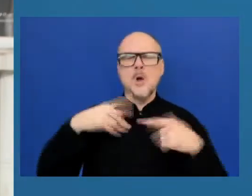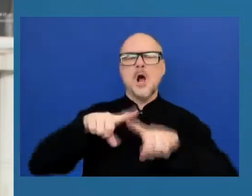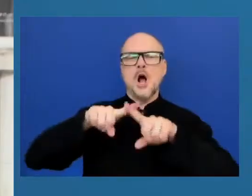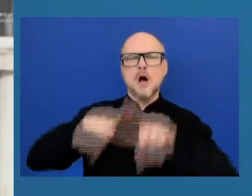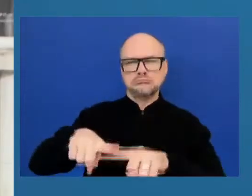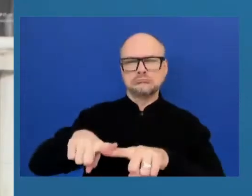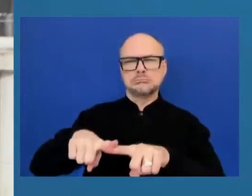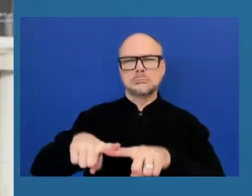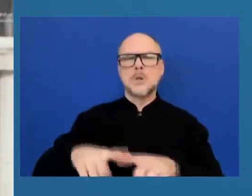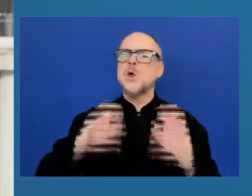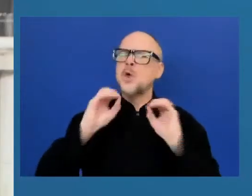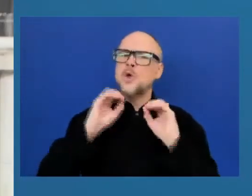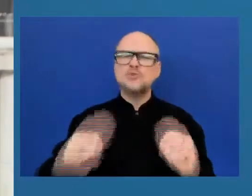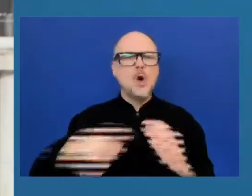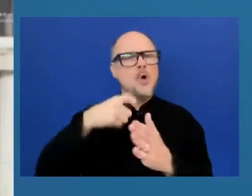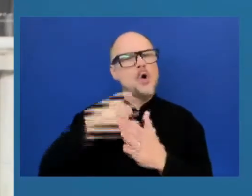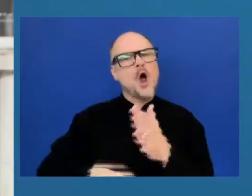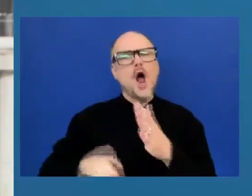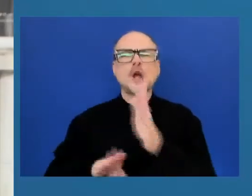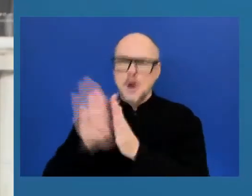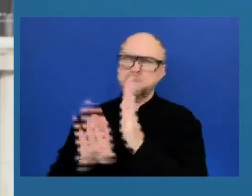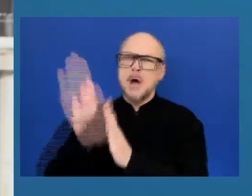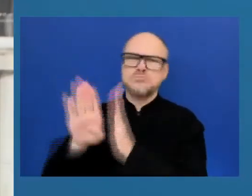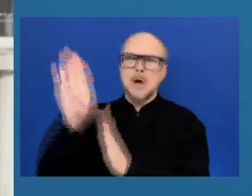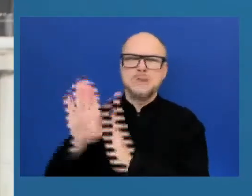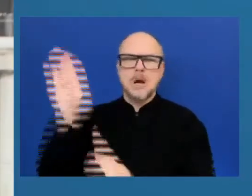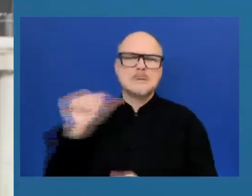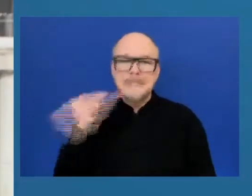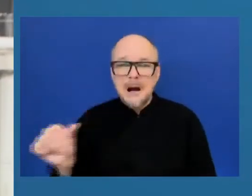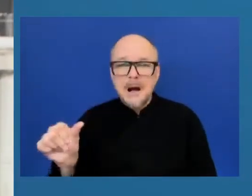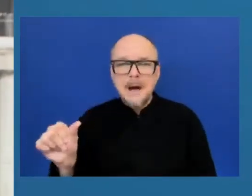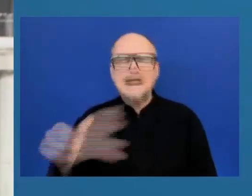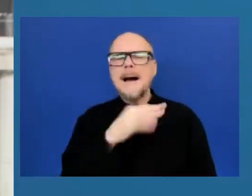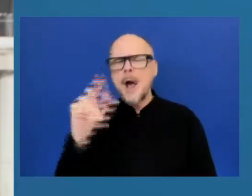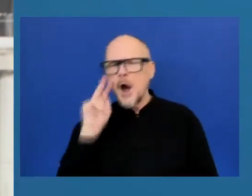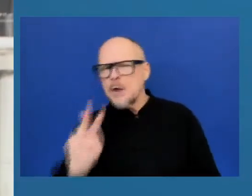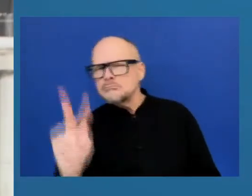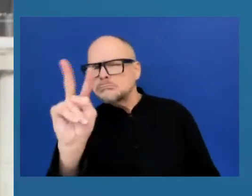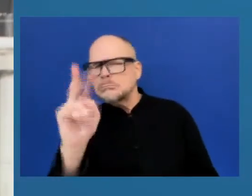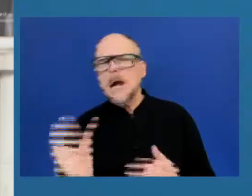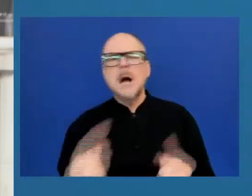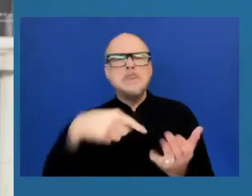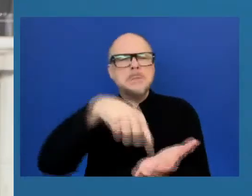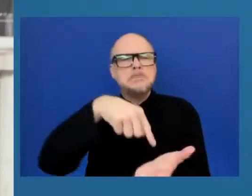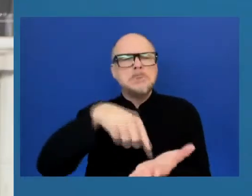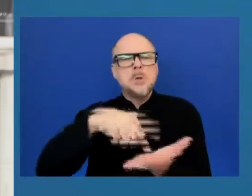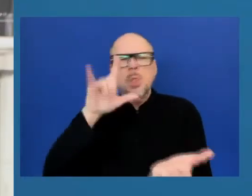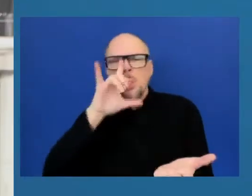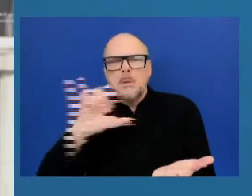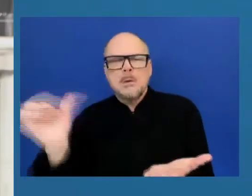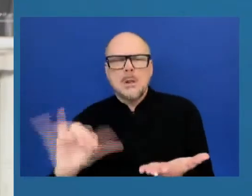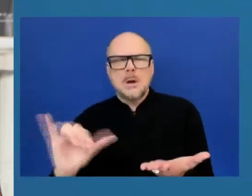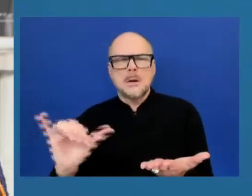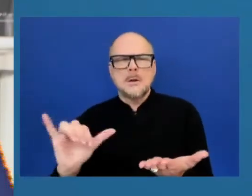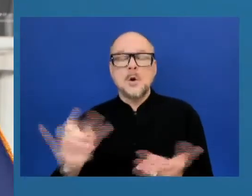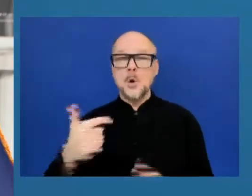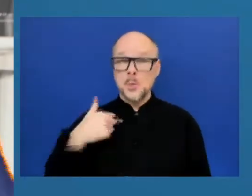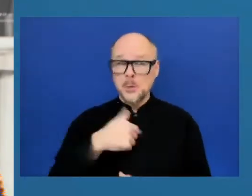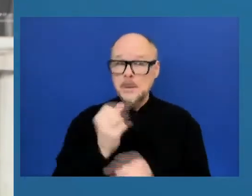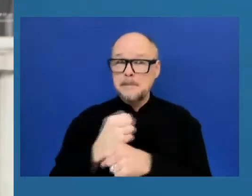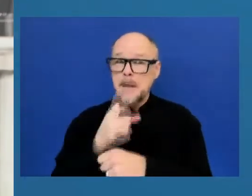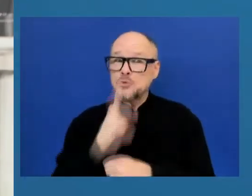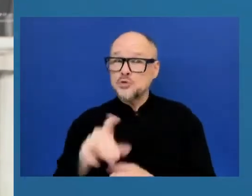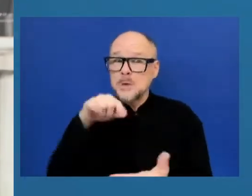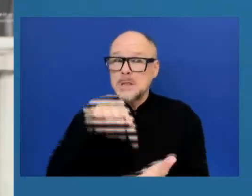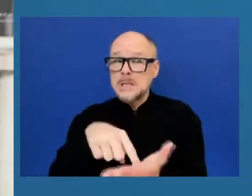no cost escalation, and they'll be able to see into the future what their bills will look like. And we'll make sure this plant